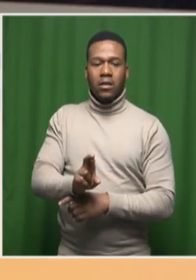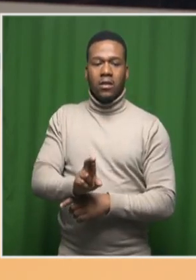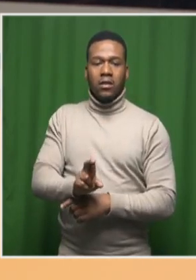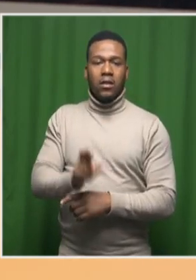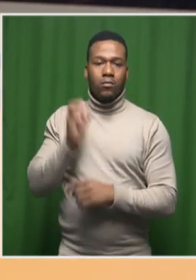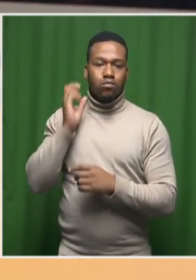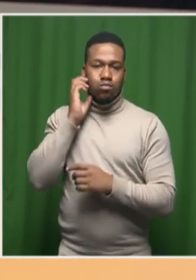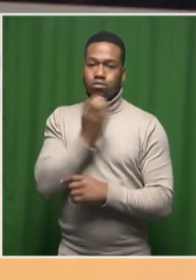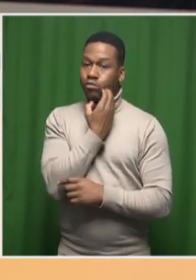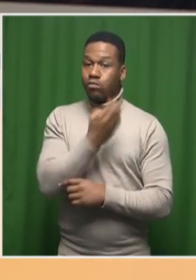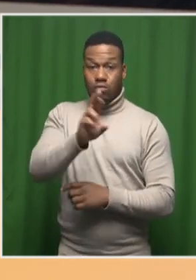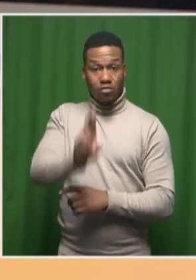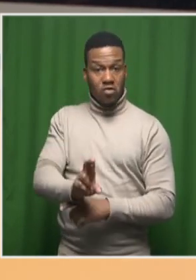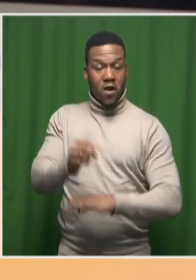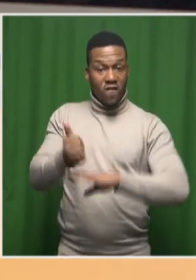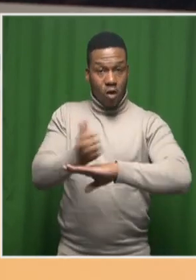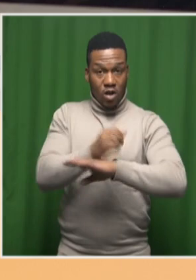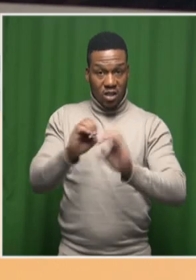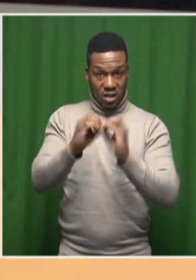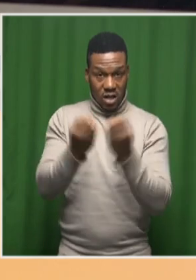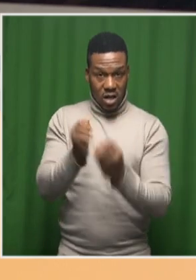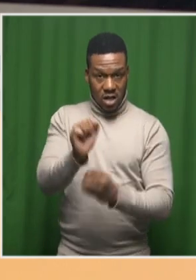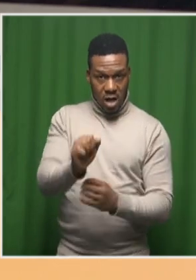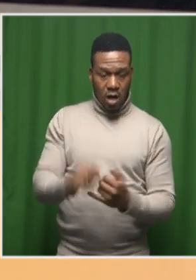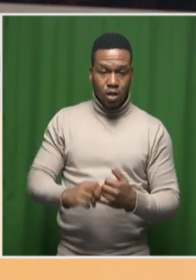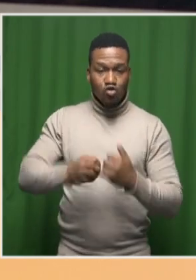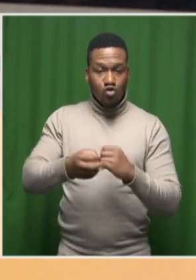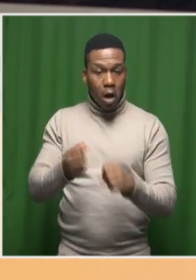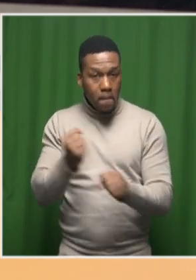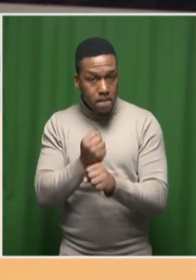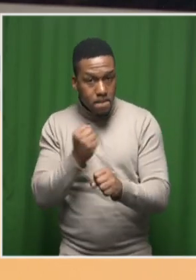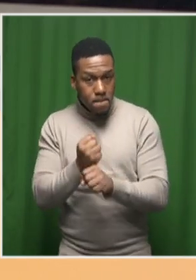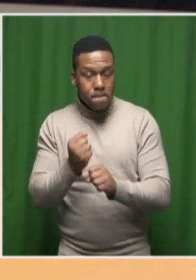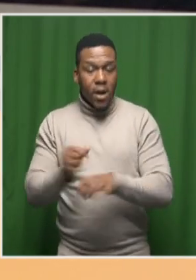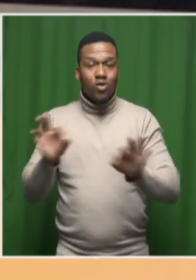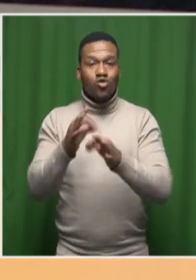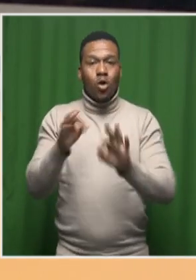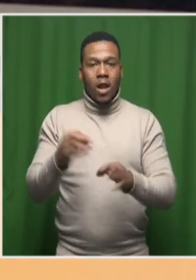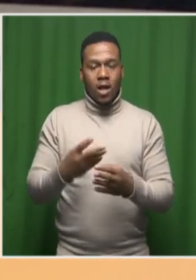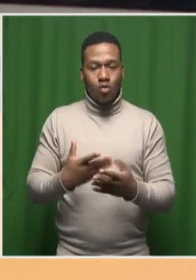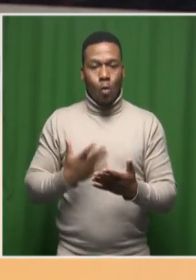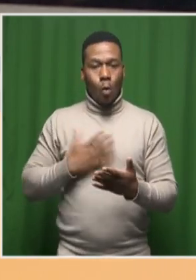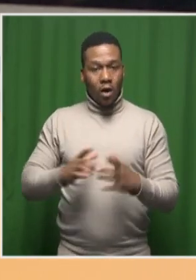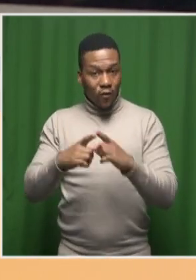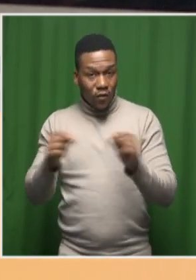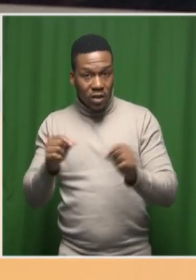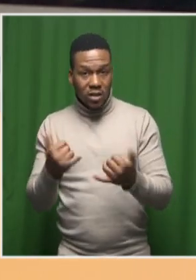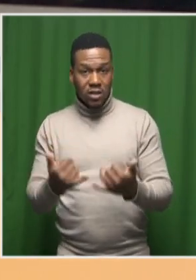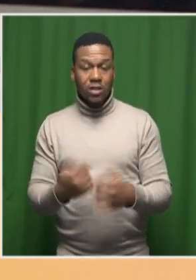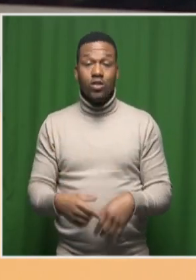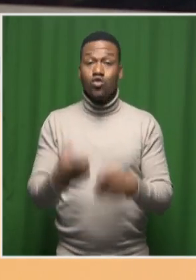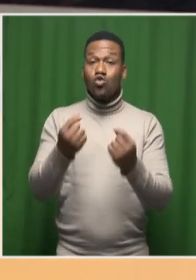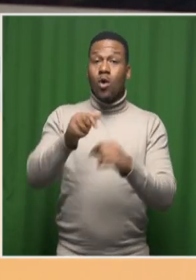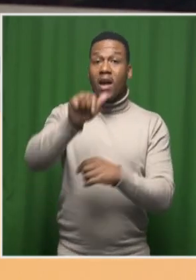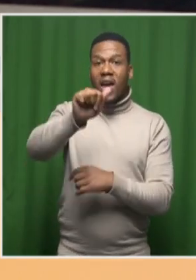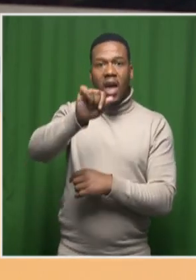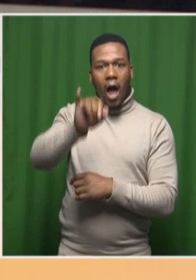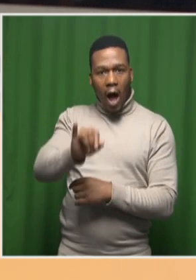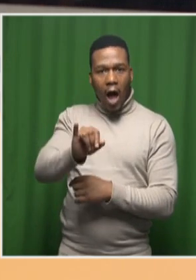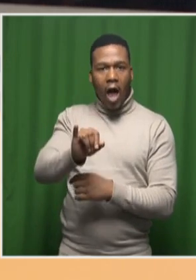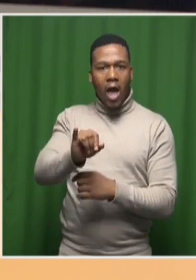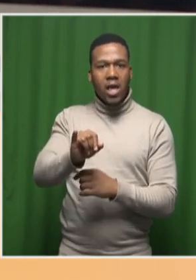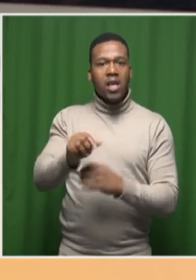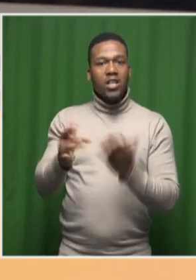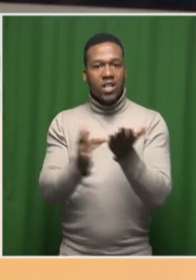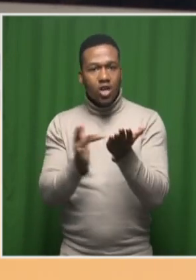or AI to create and complete the song. The foundation has harnessed AI technology to generate